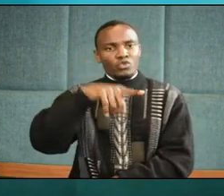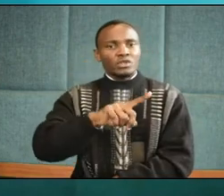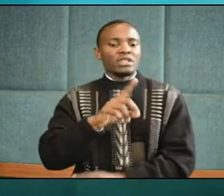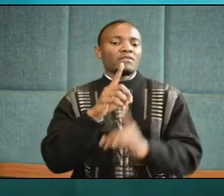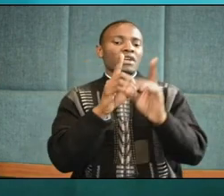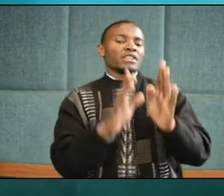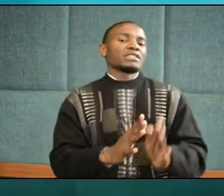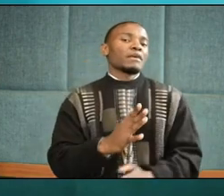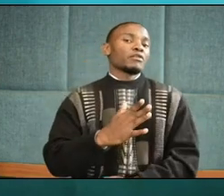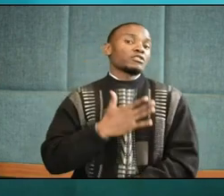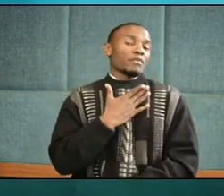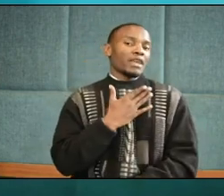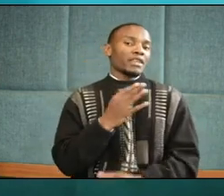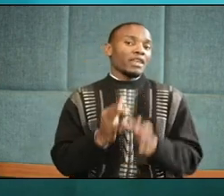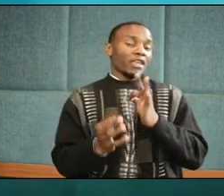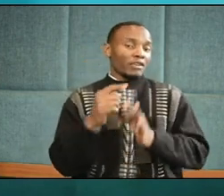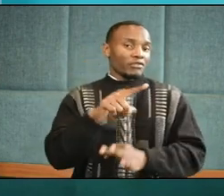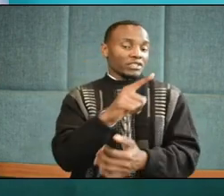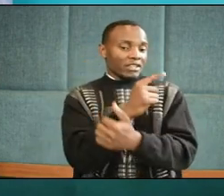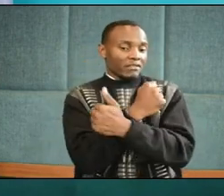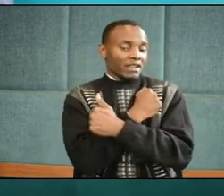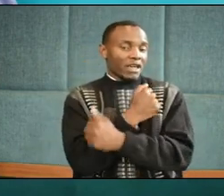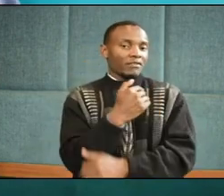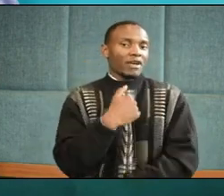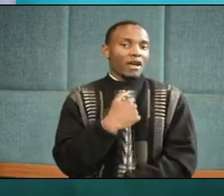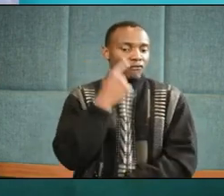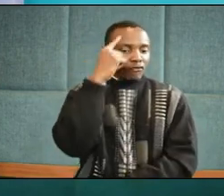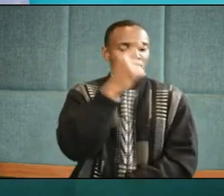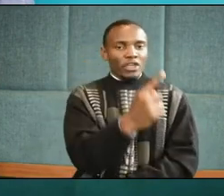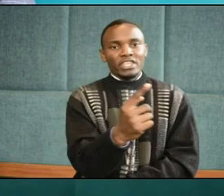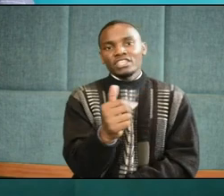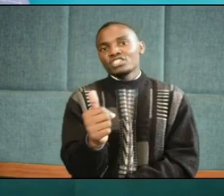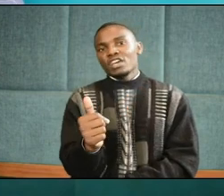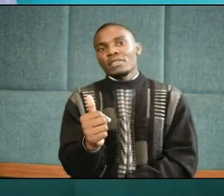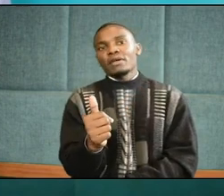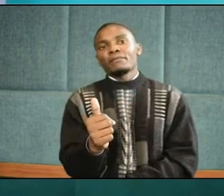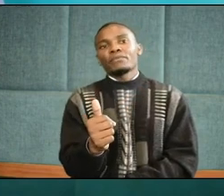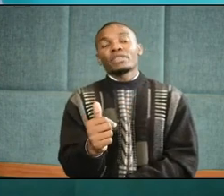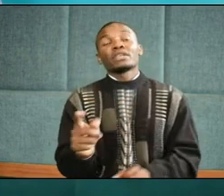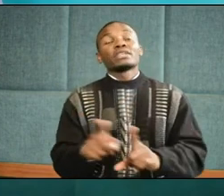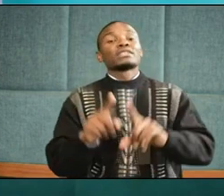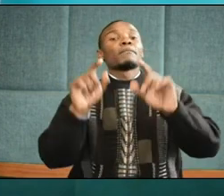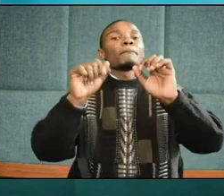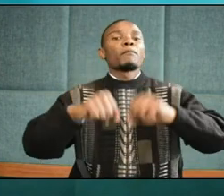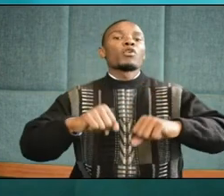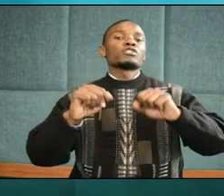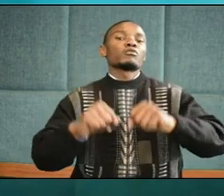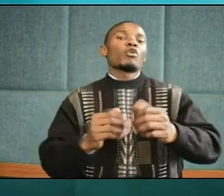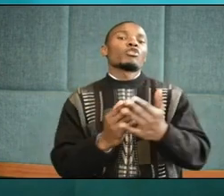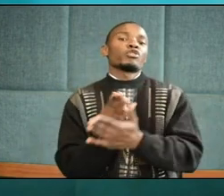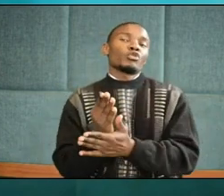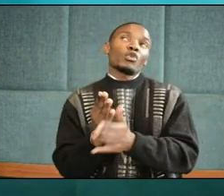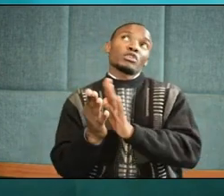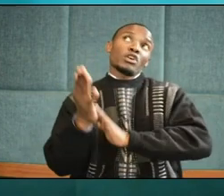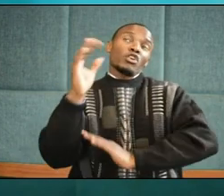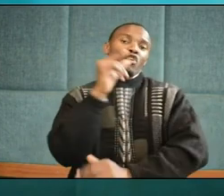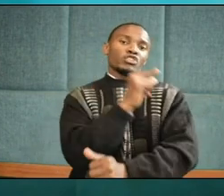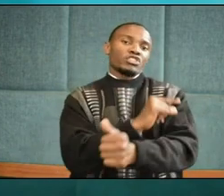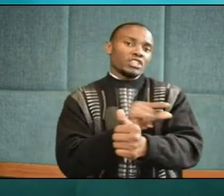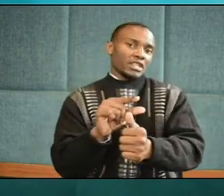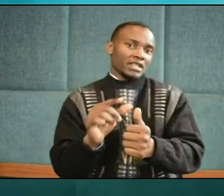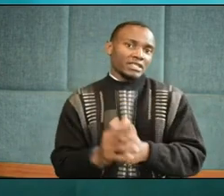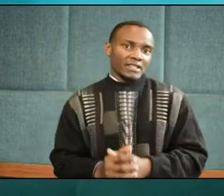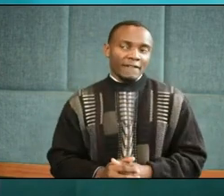disciples, if you have love for one another. And it is possible by God's